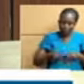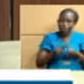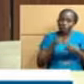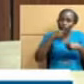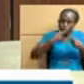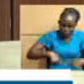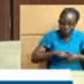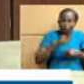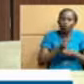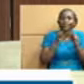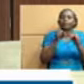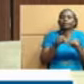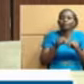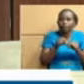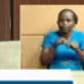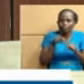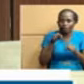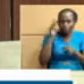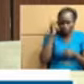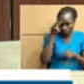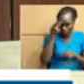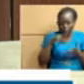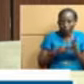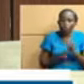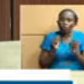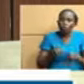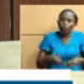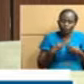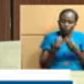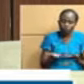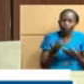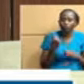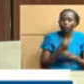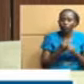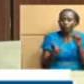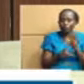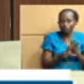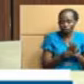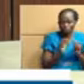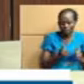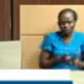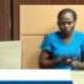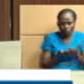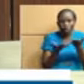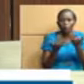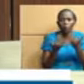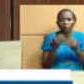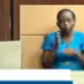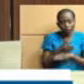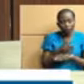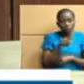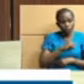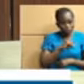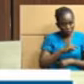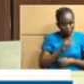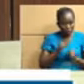why we are going on to even working on the legislation. We are going to fast track this. And so Ministry of Gender should